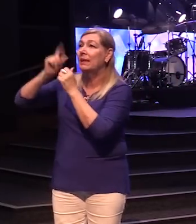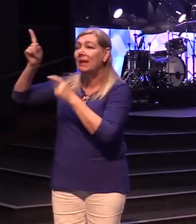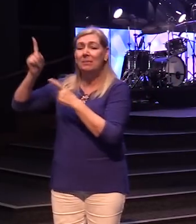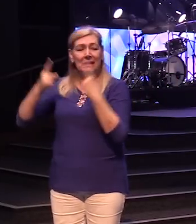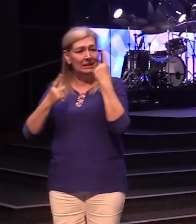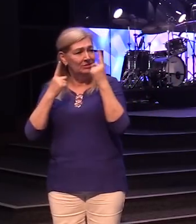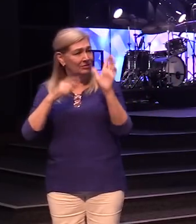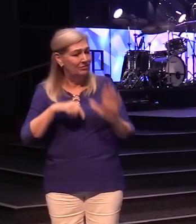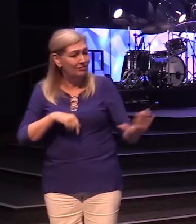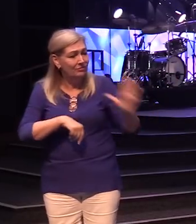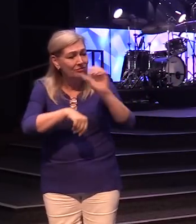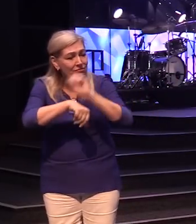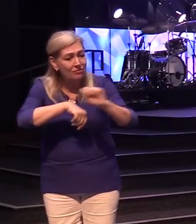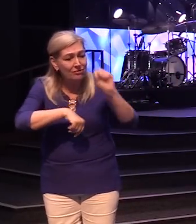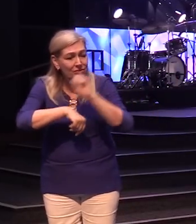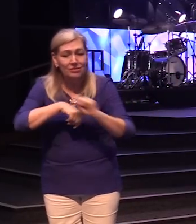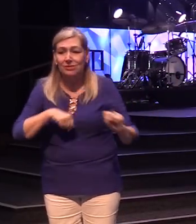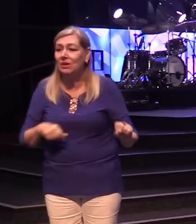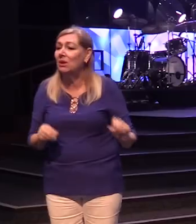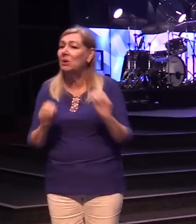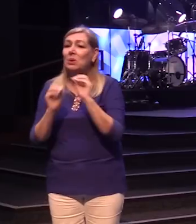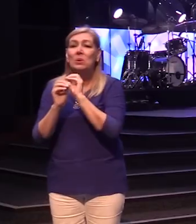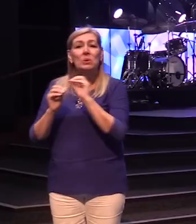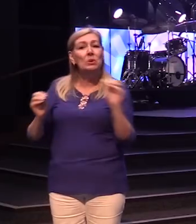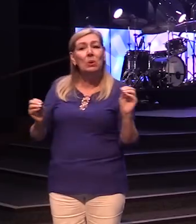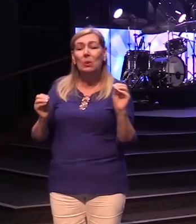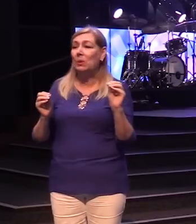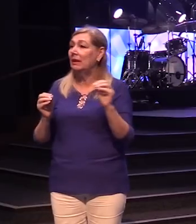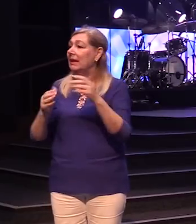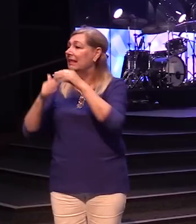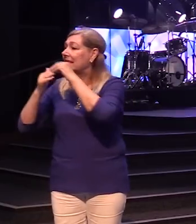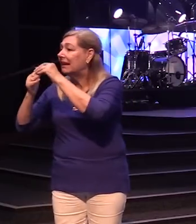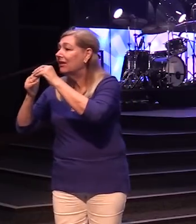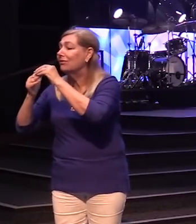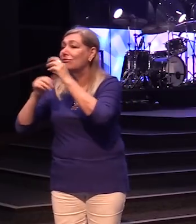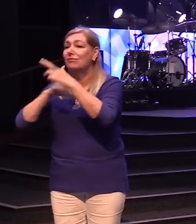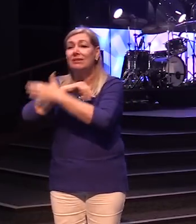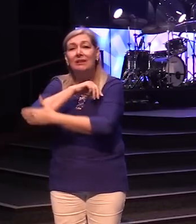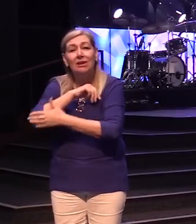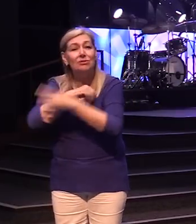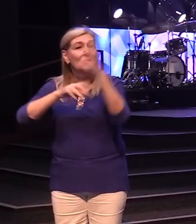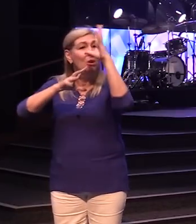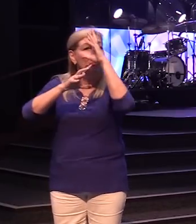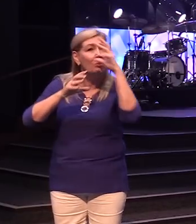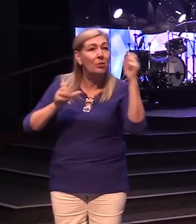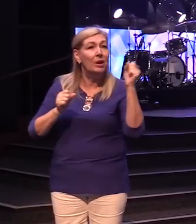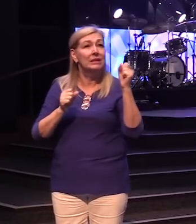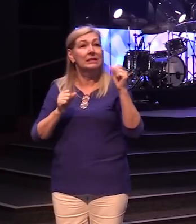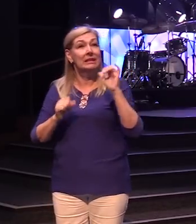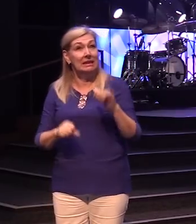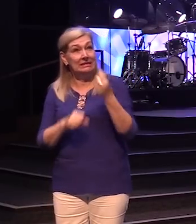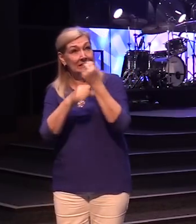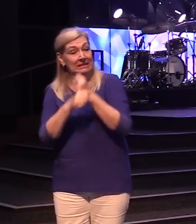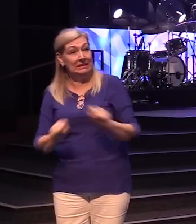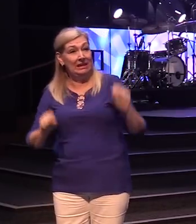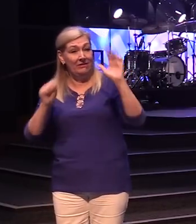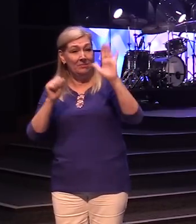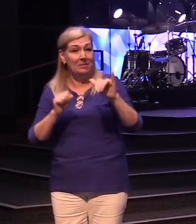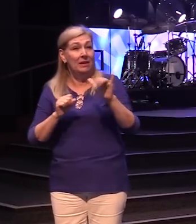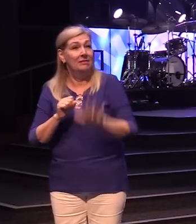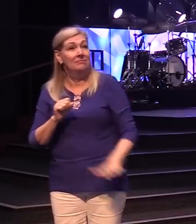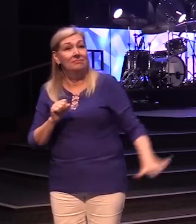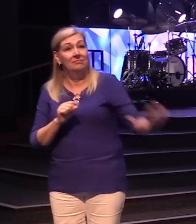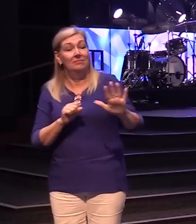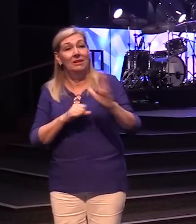works. There is no king or leader or nation or president saved by the multitude of an